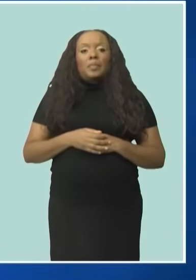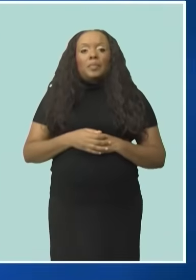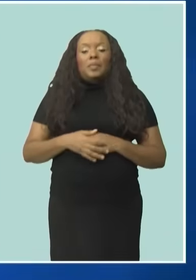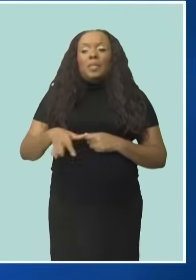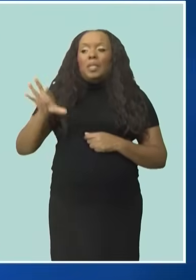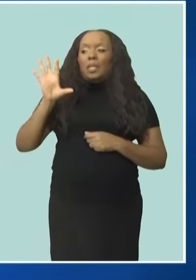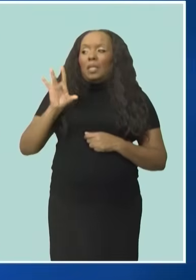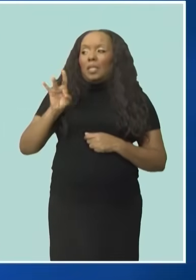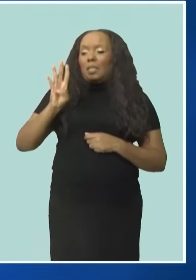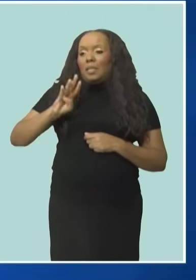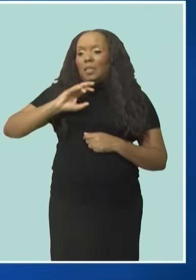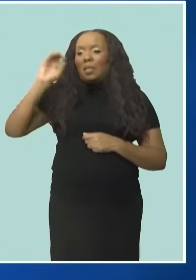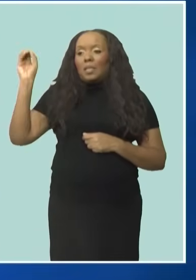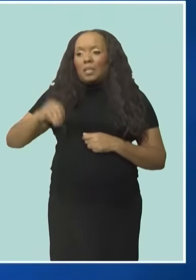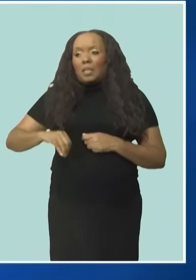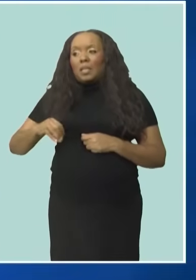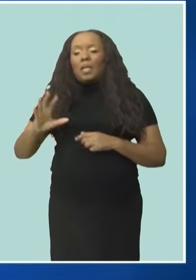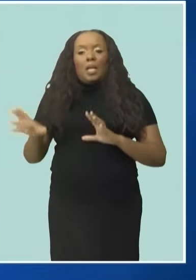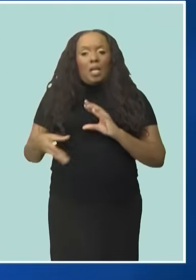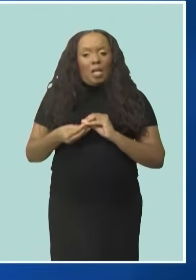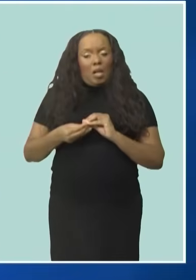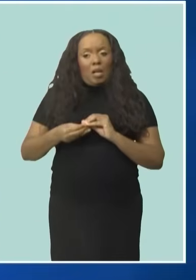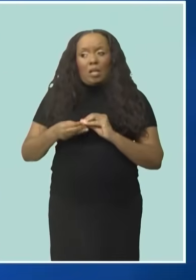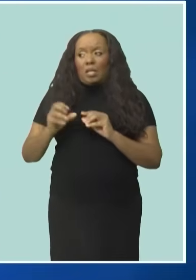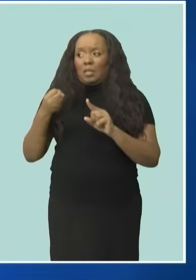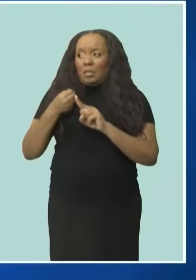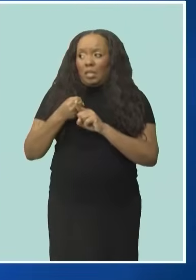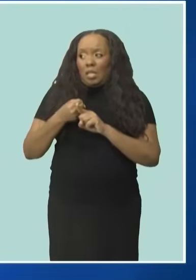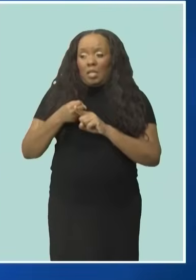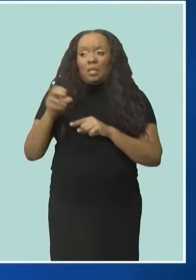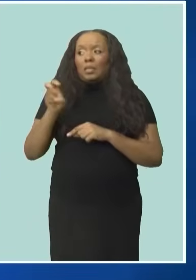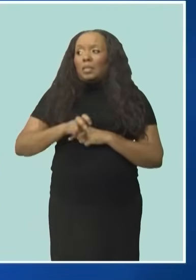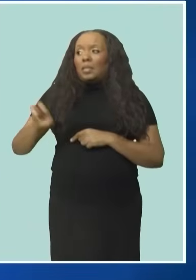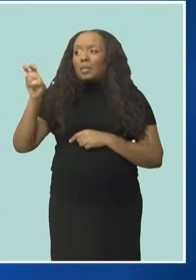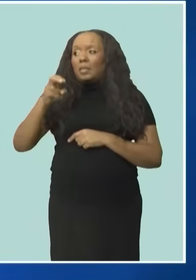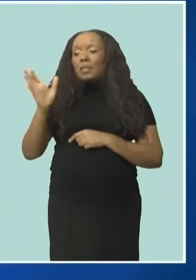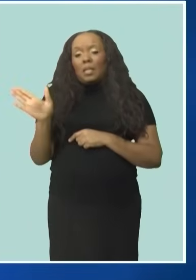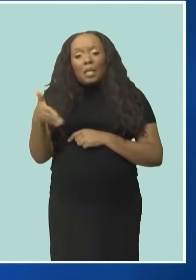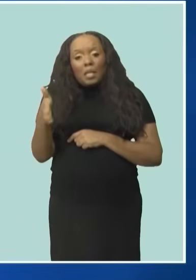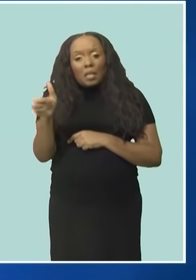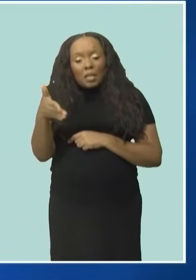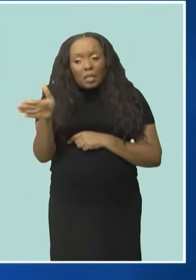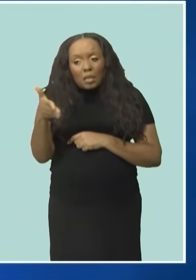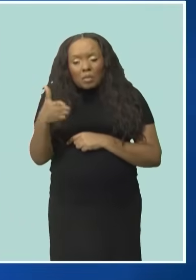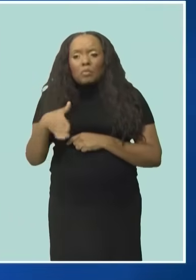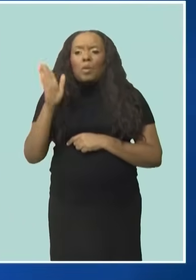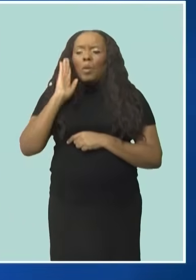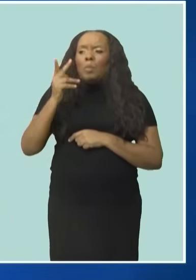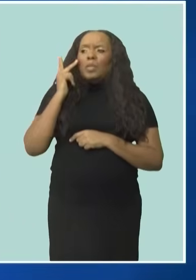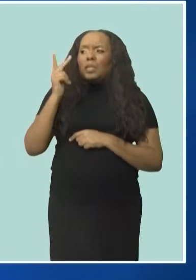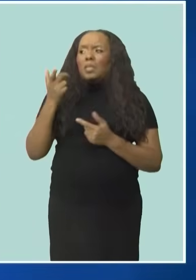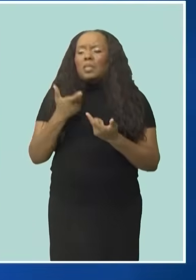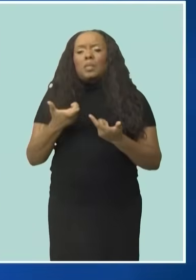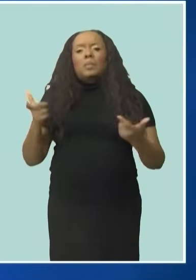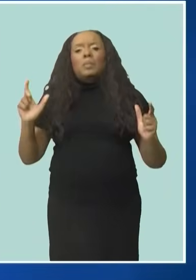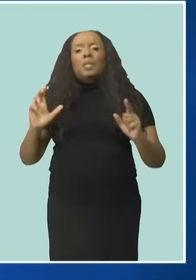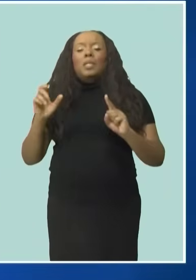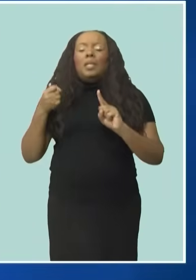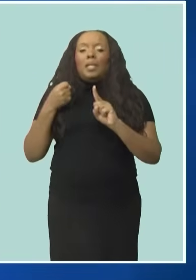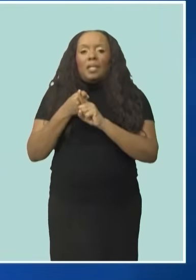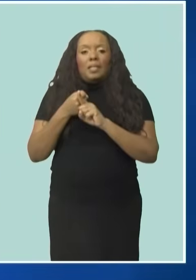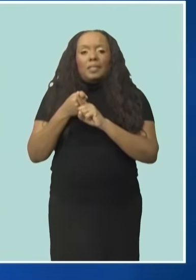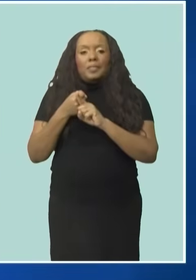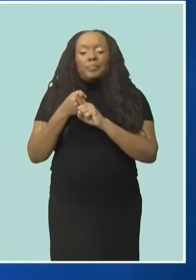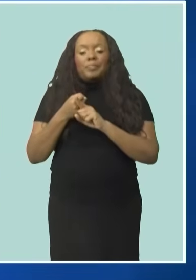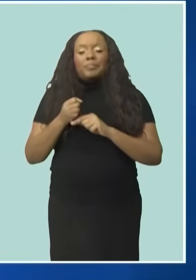overall impact, as I mentioned, tourism, fisheries, and environment. This clearly shows that the major impact on the coast,